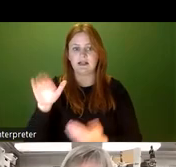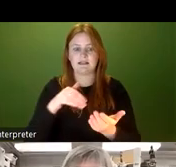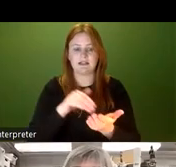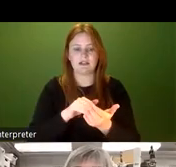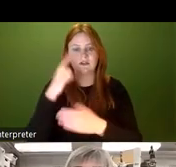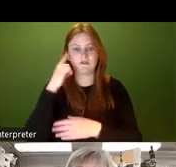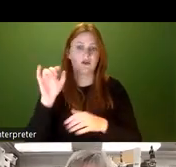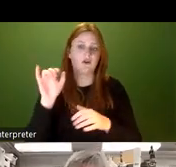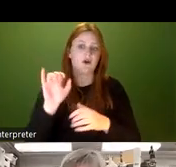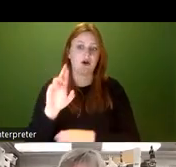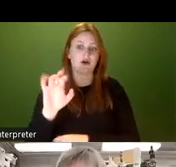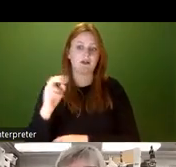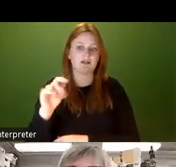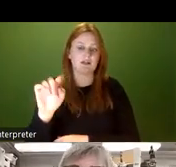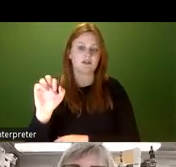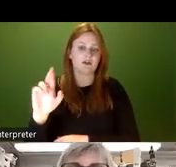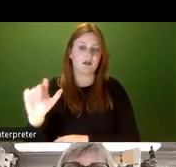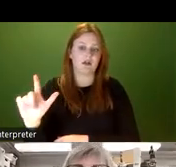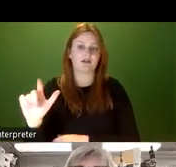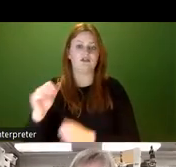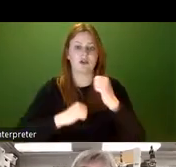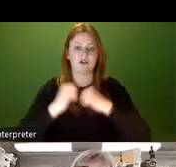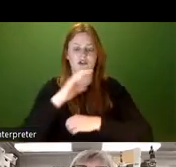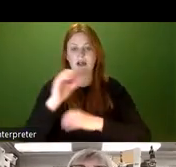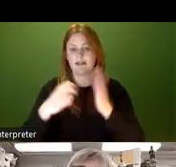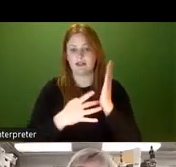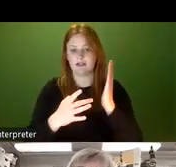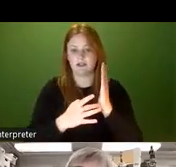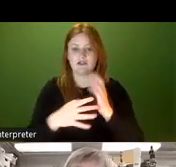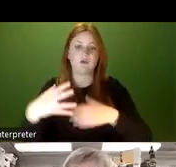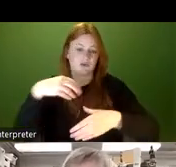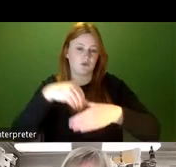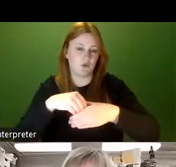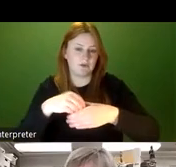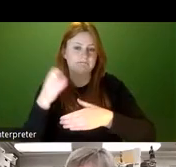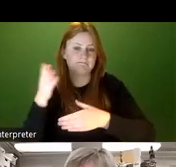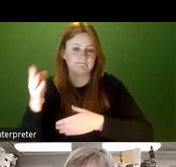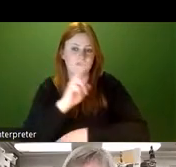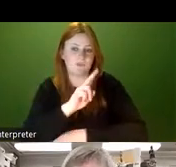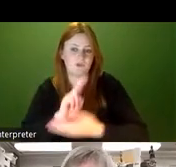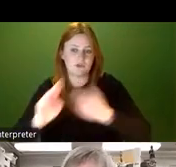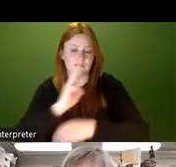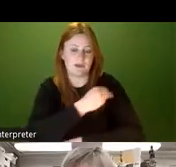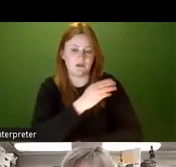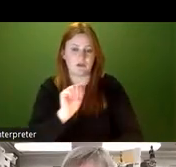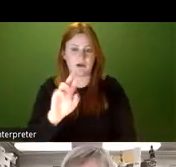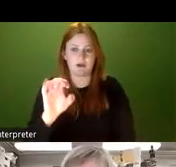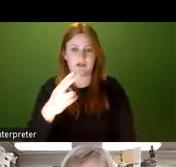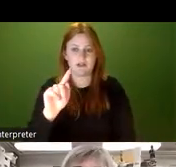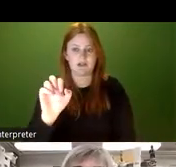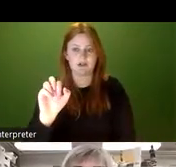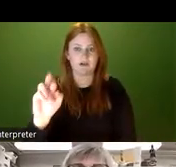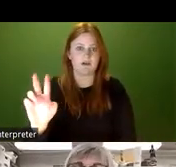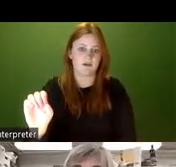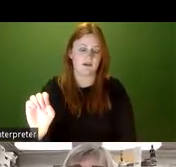Technology. It's actually part of the Faculty of Architecture. So I was quite interested in their technology,